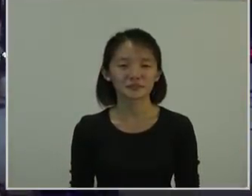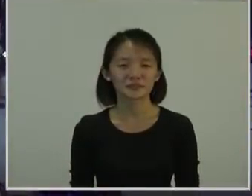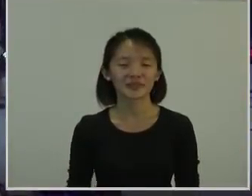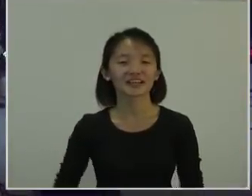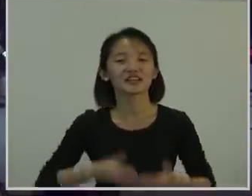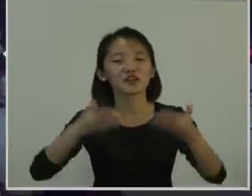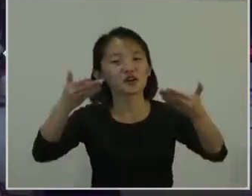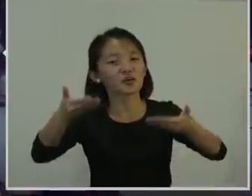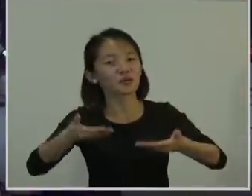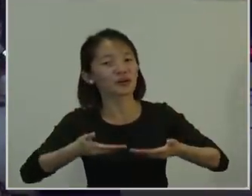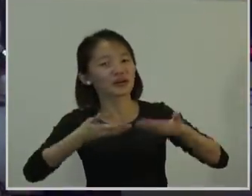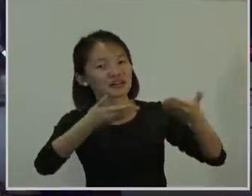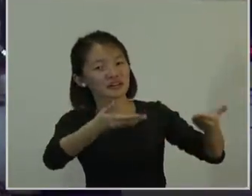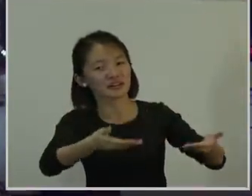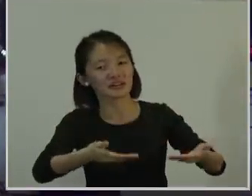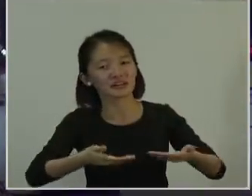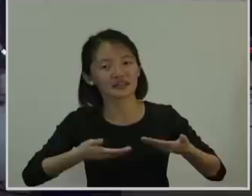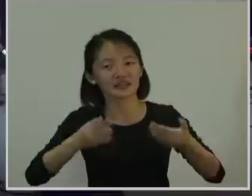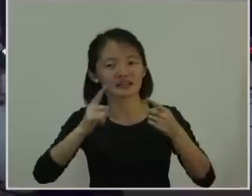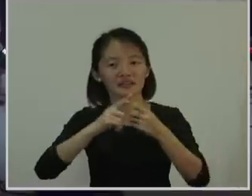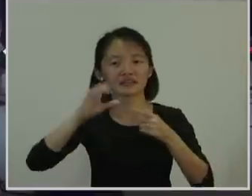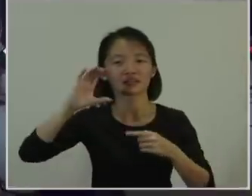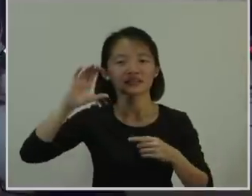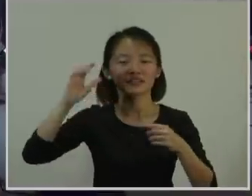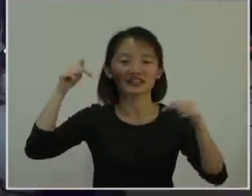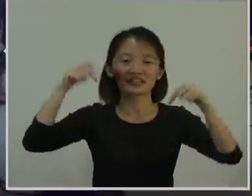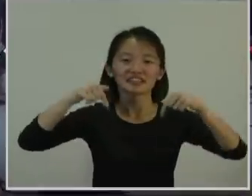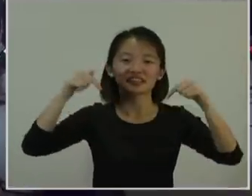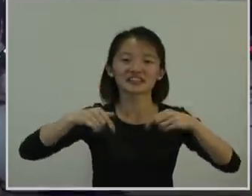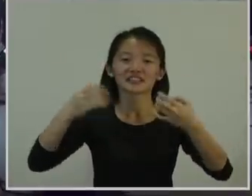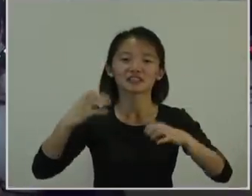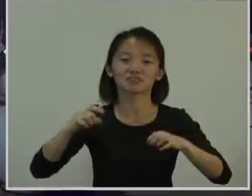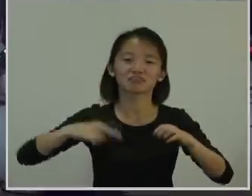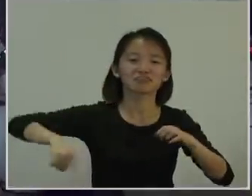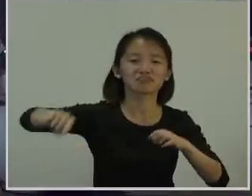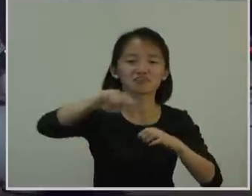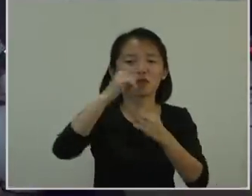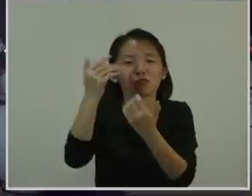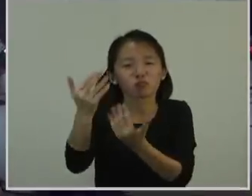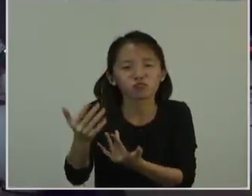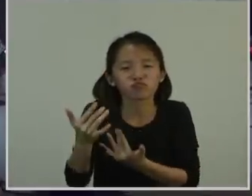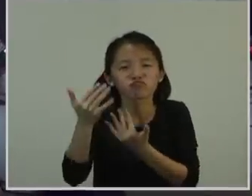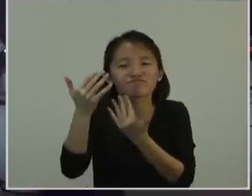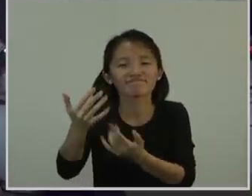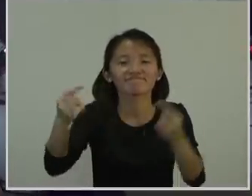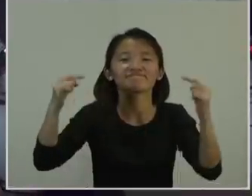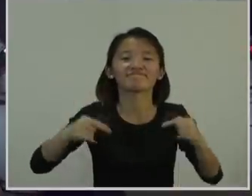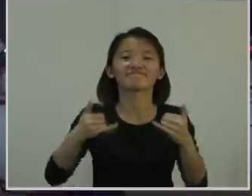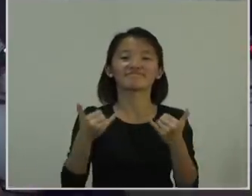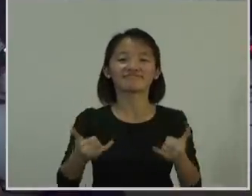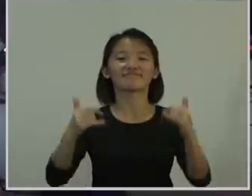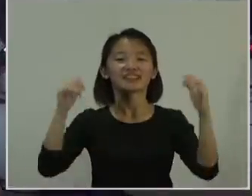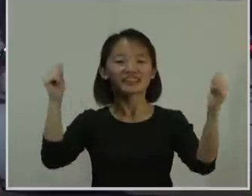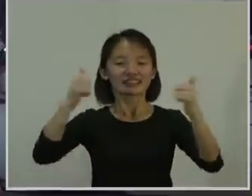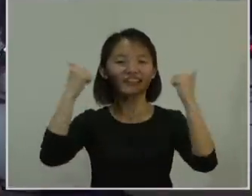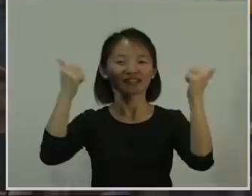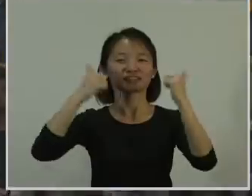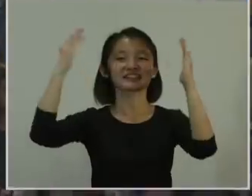Welcome, everybody, to the event we've all been waiting for, the Celebration of Hope.